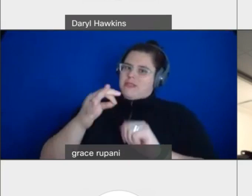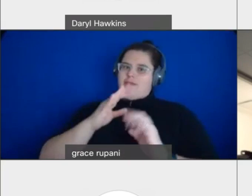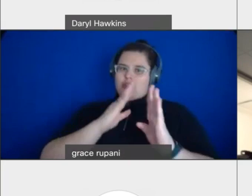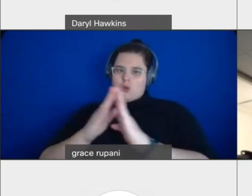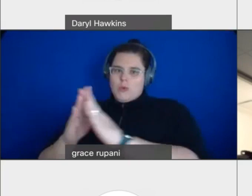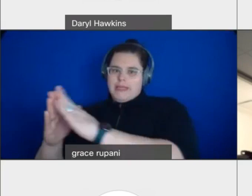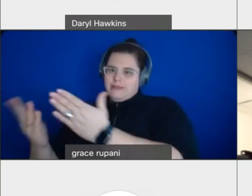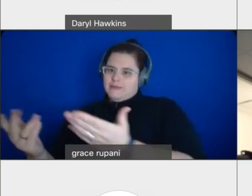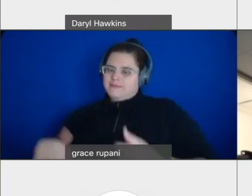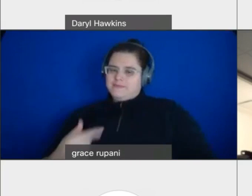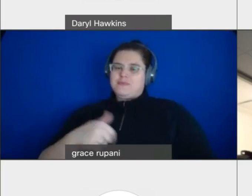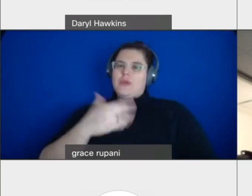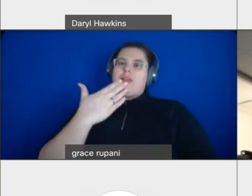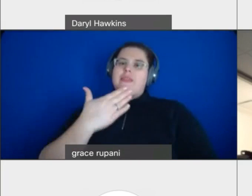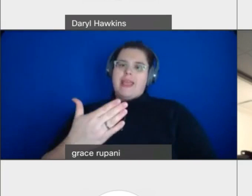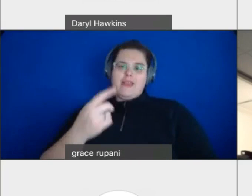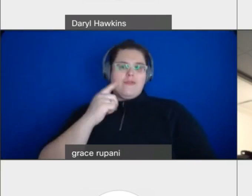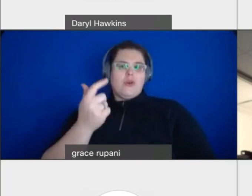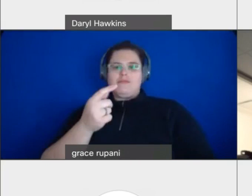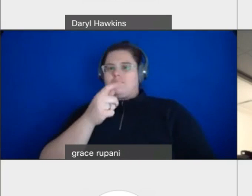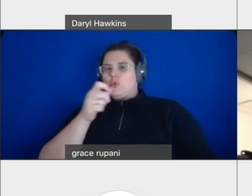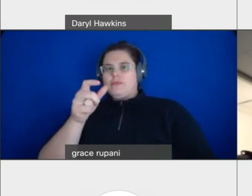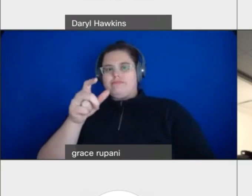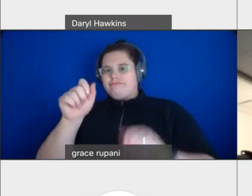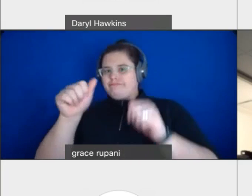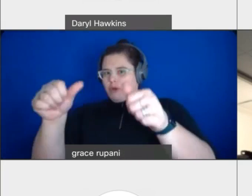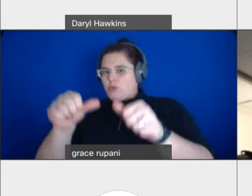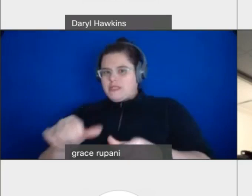you, whoever posted that.